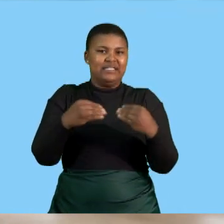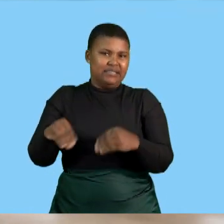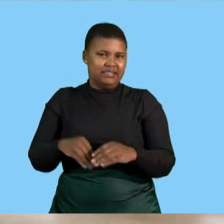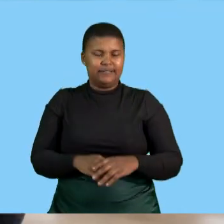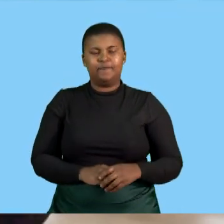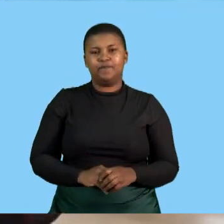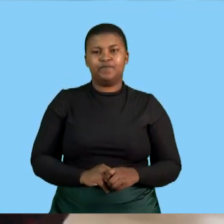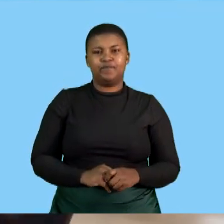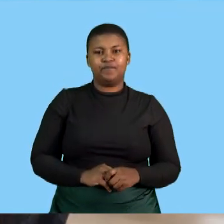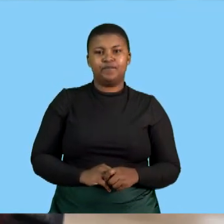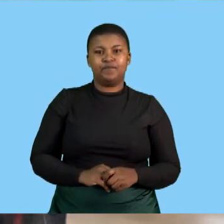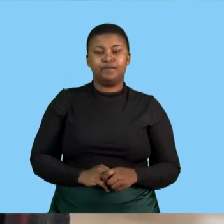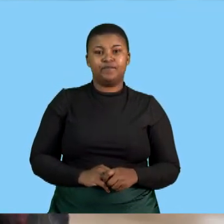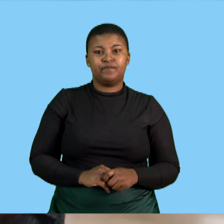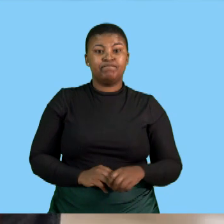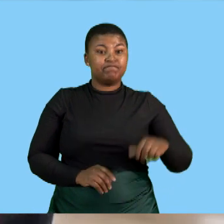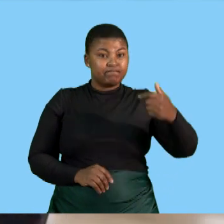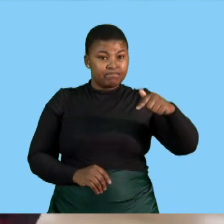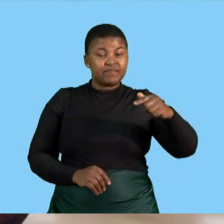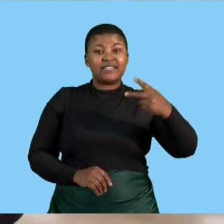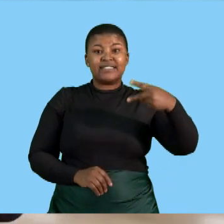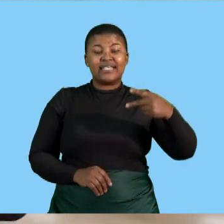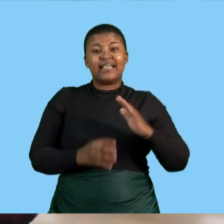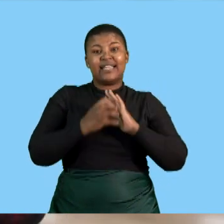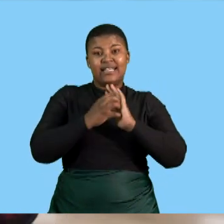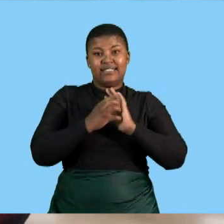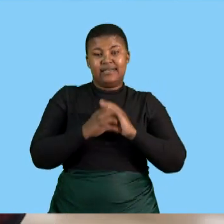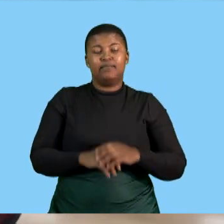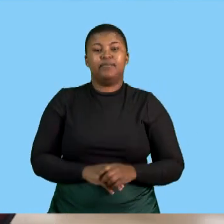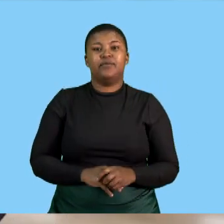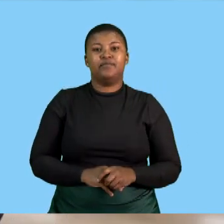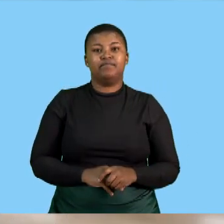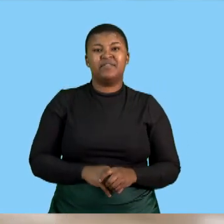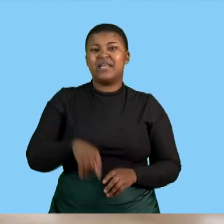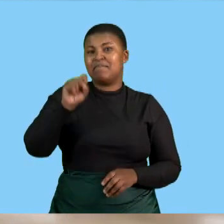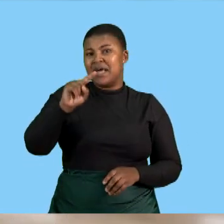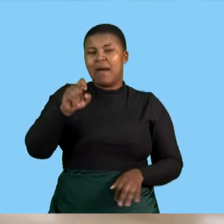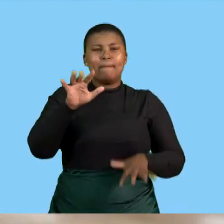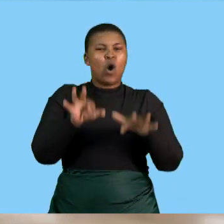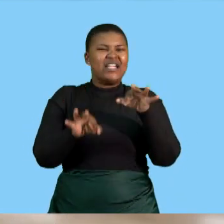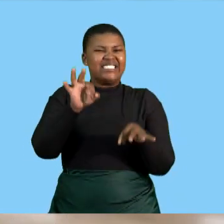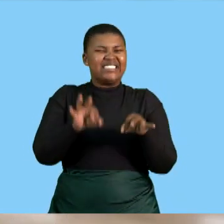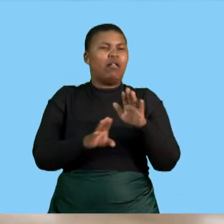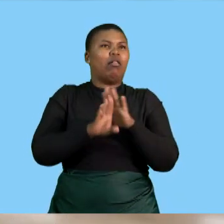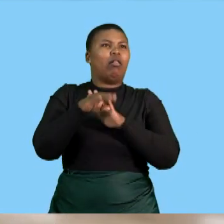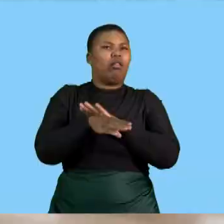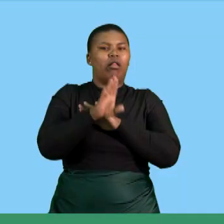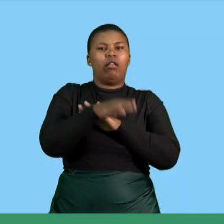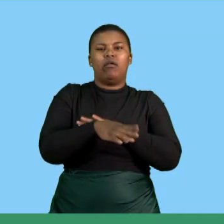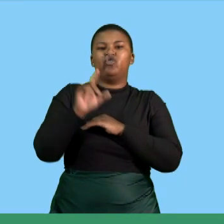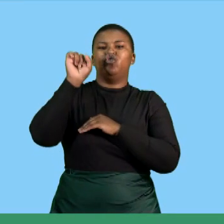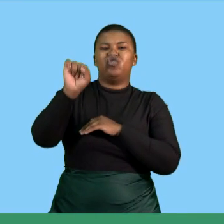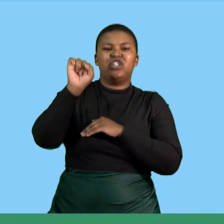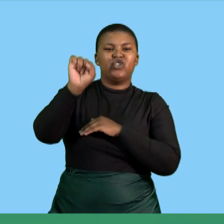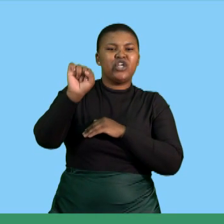business. The second example, of course, is our political instability or strikes.